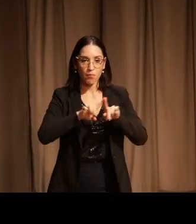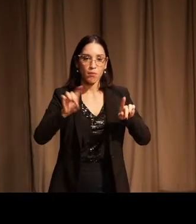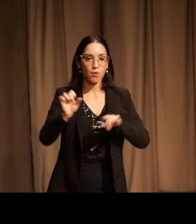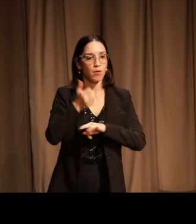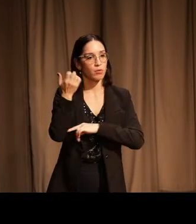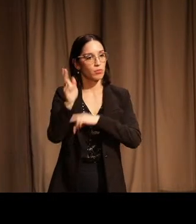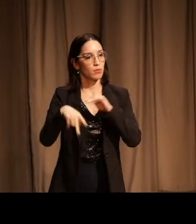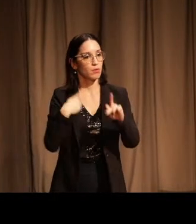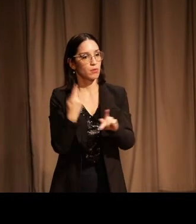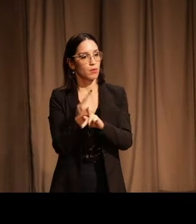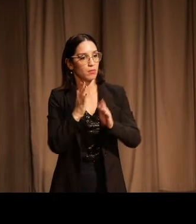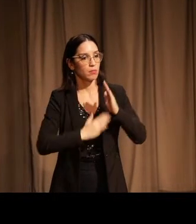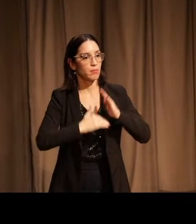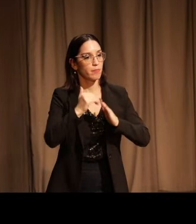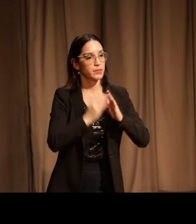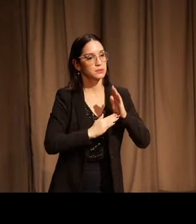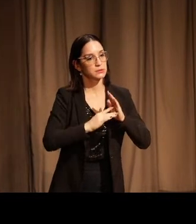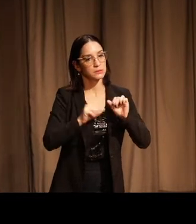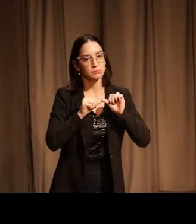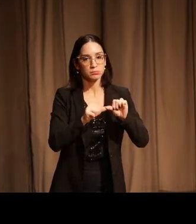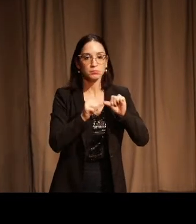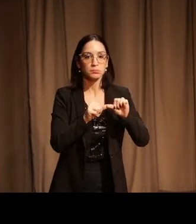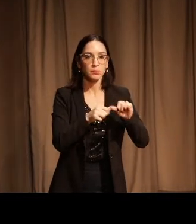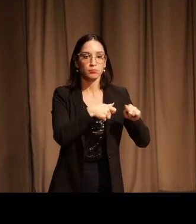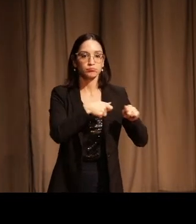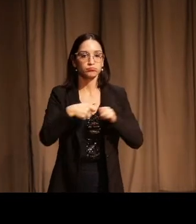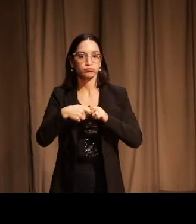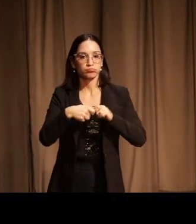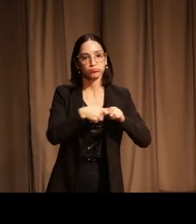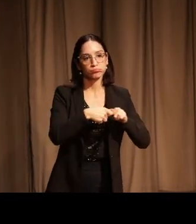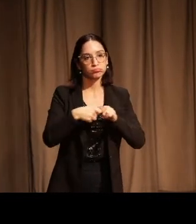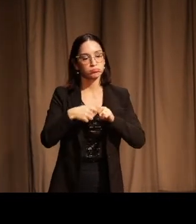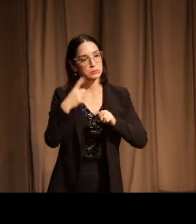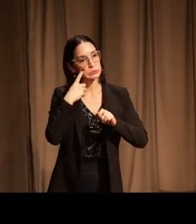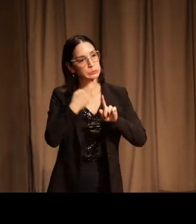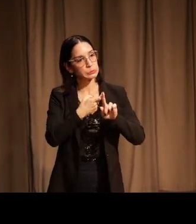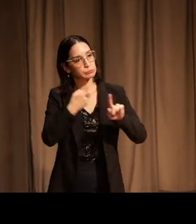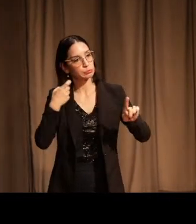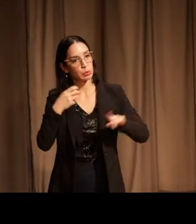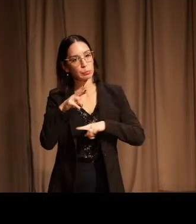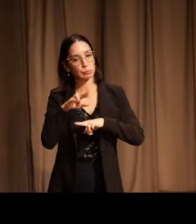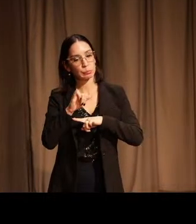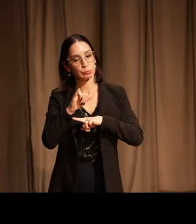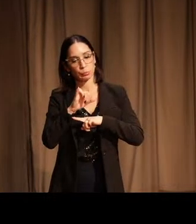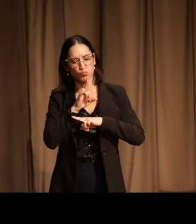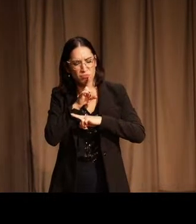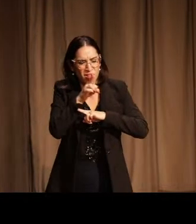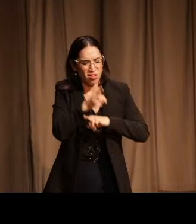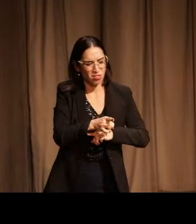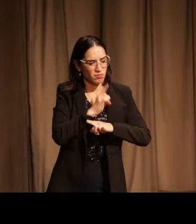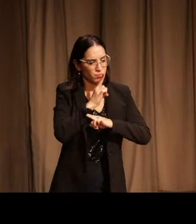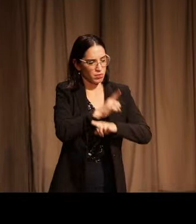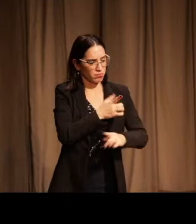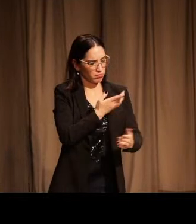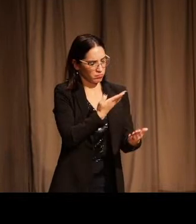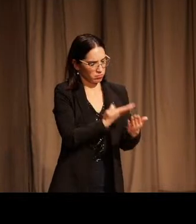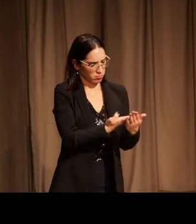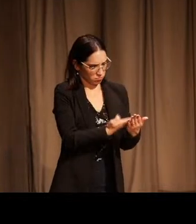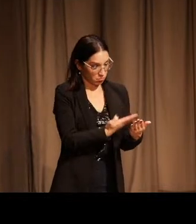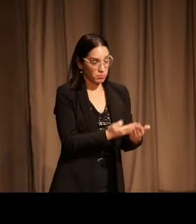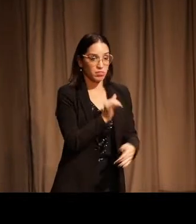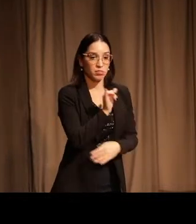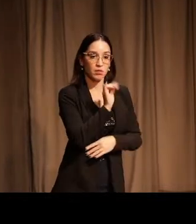this constant push and pull from the real, the factual, and